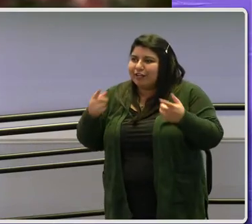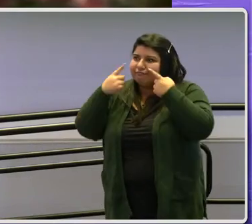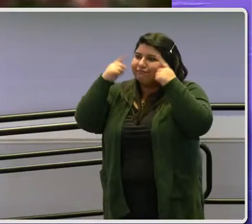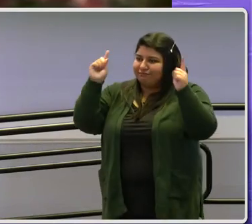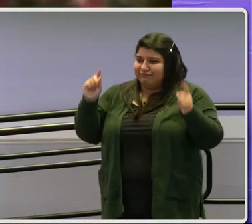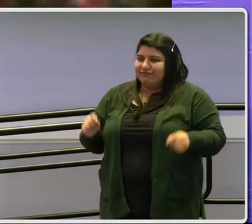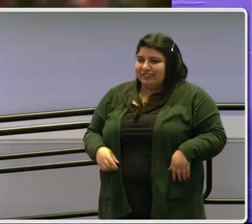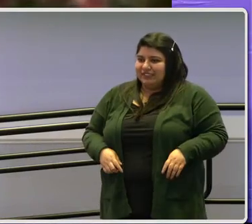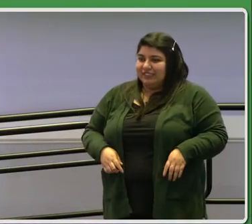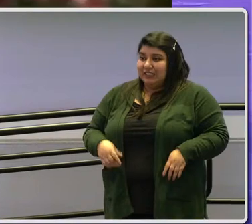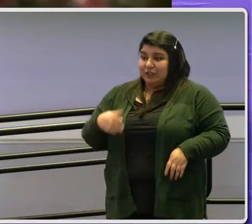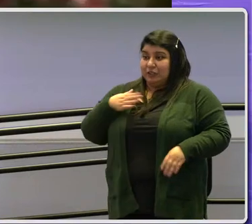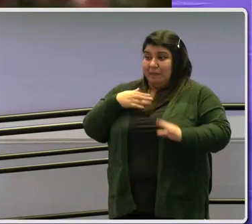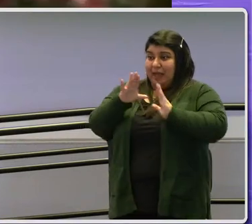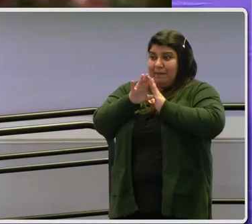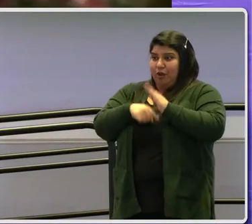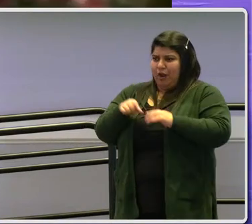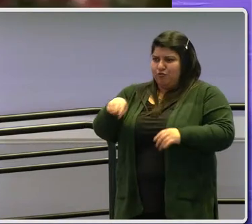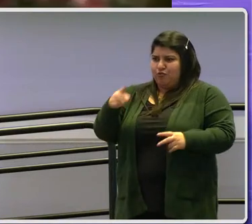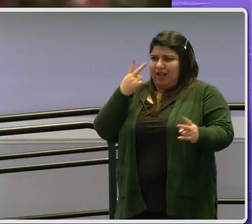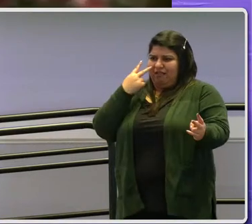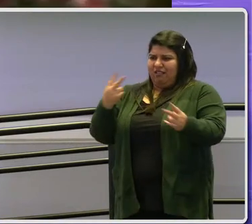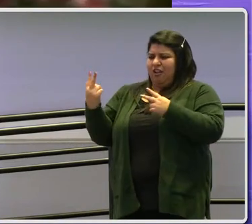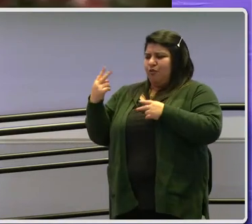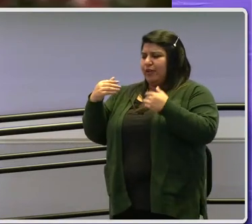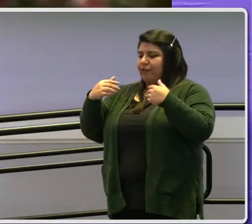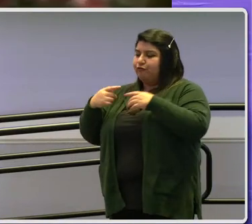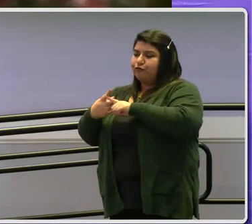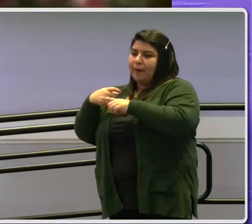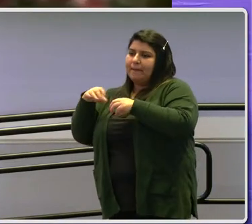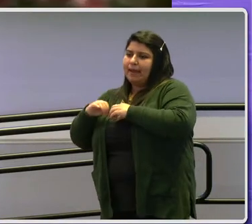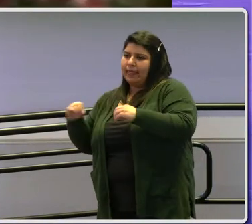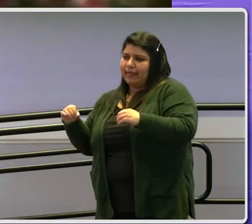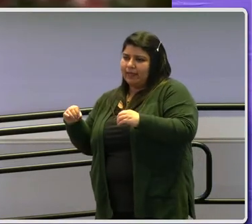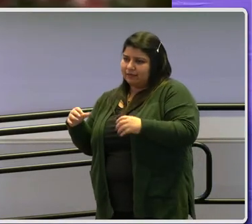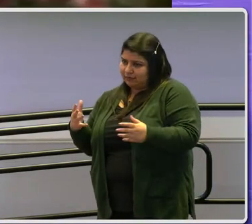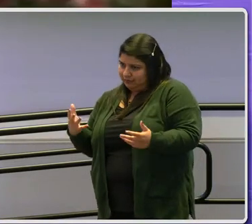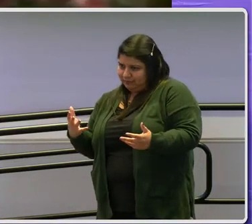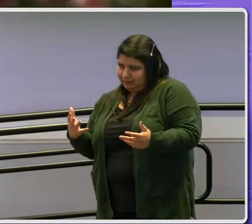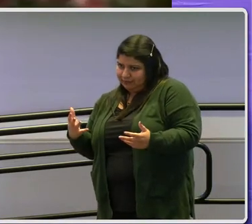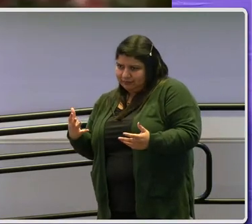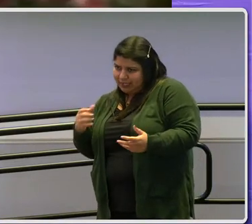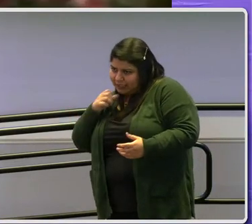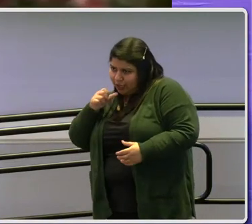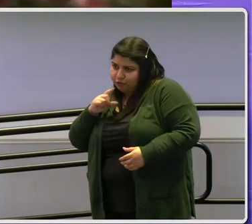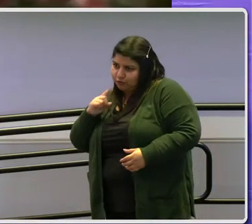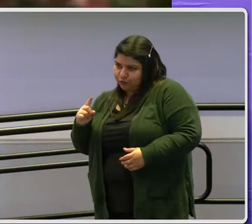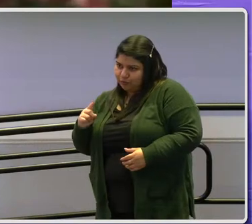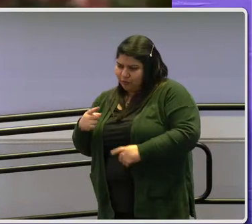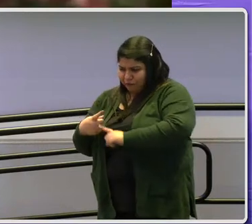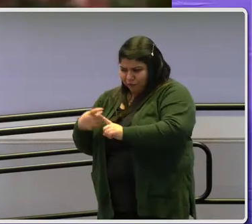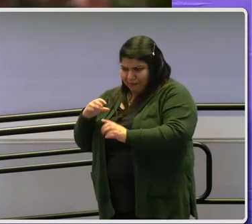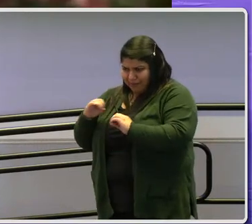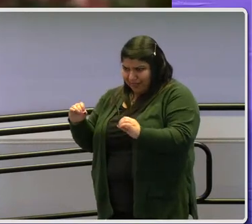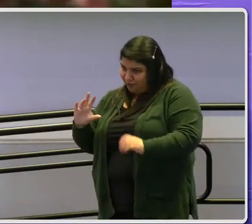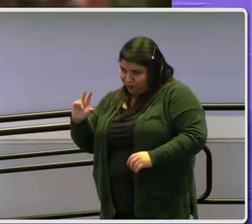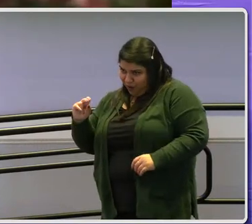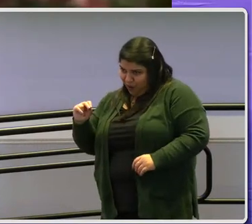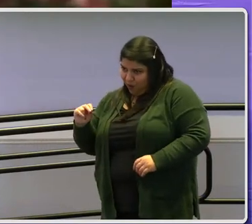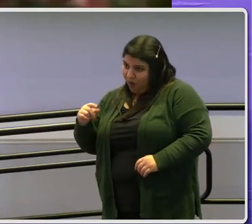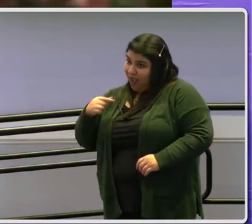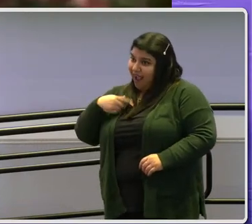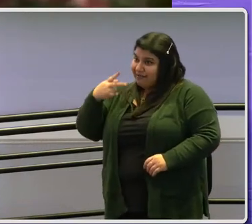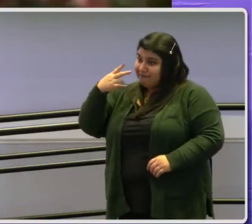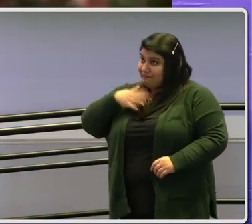many looking back on my background would say I came from nothing, that could not be farther from the truth. You see, I see